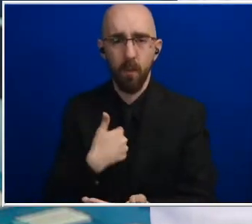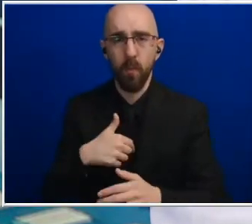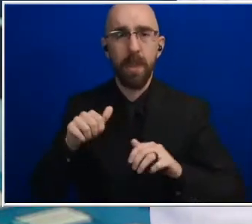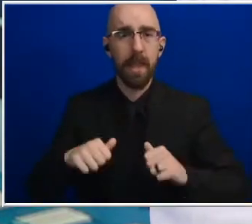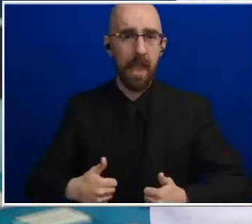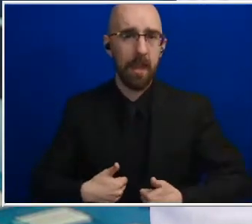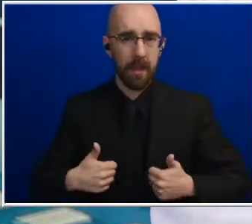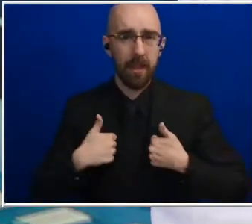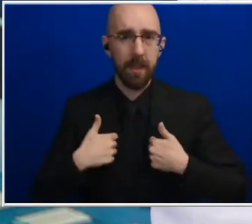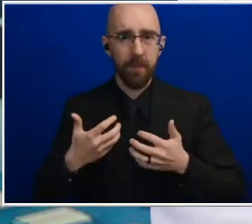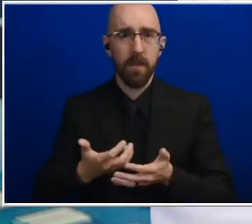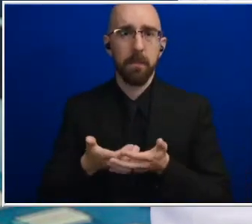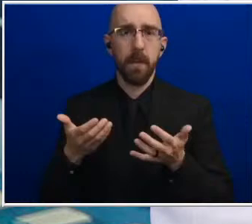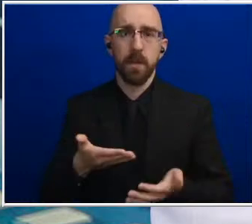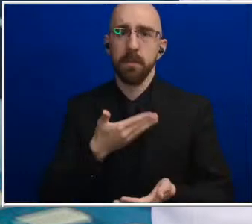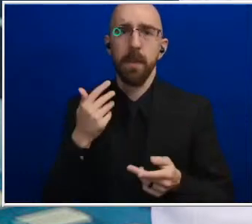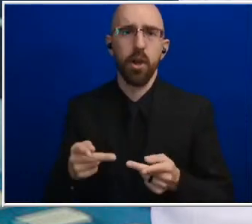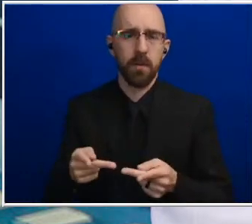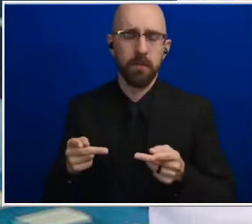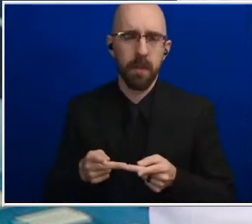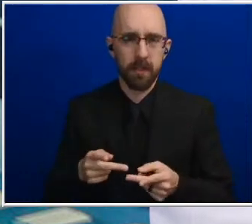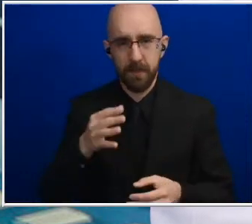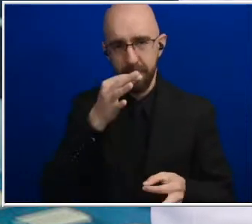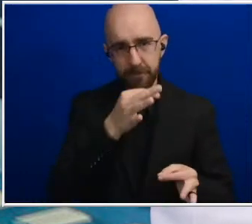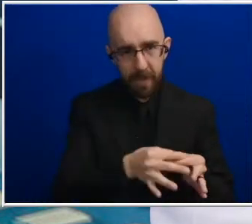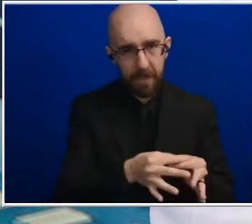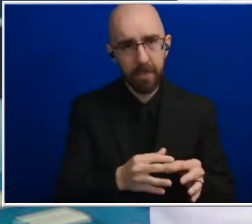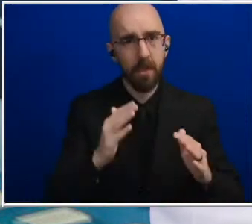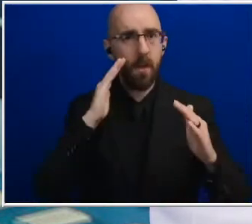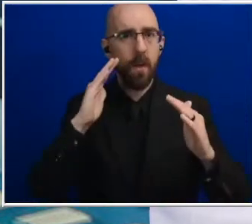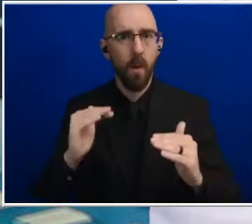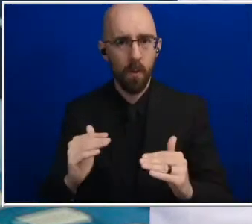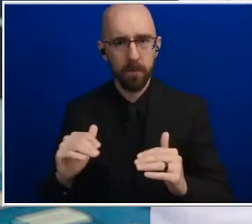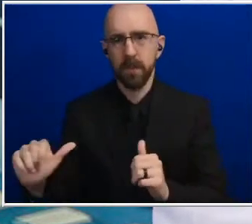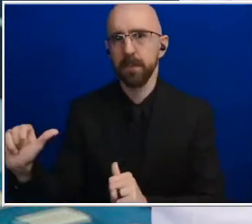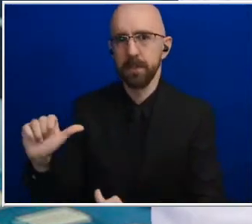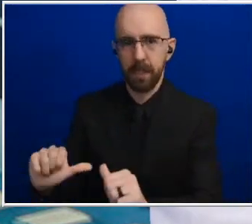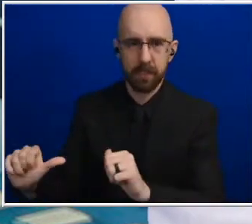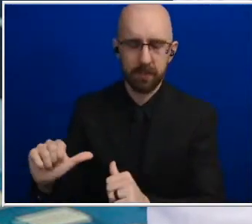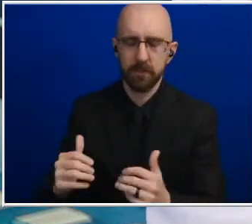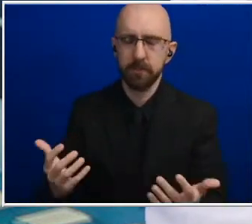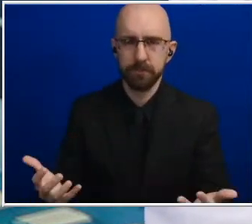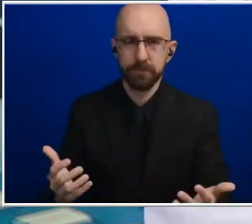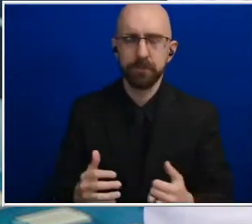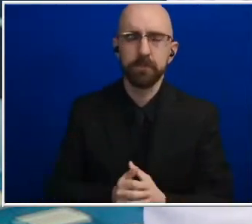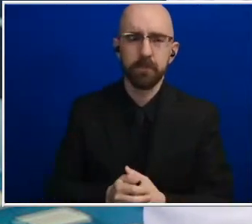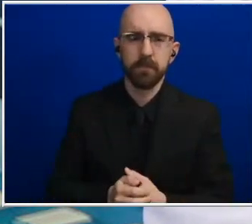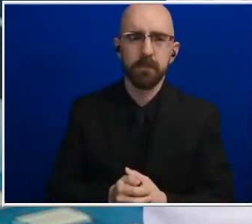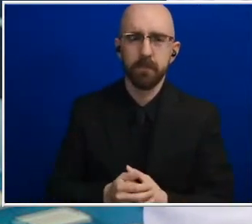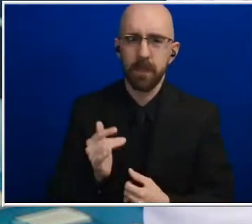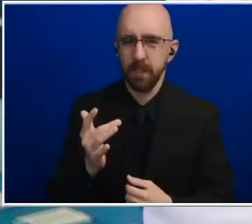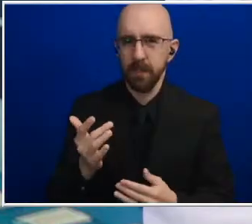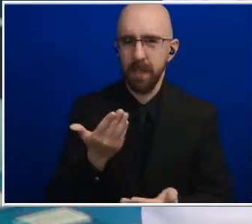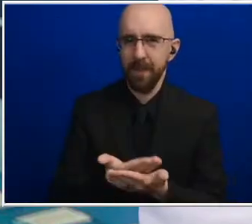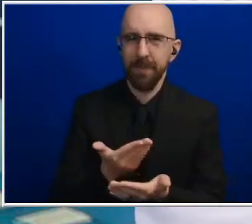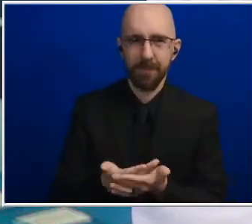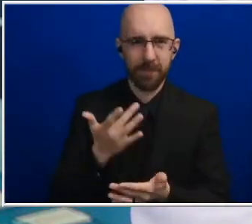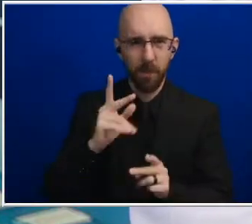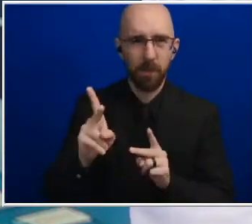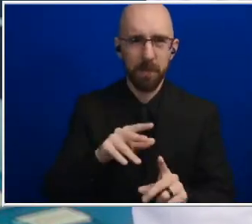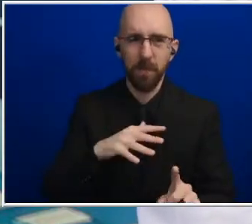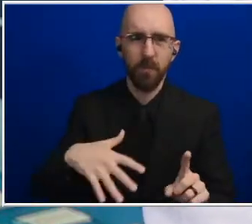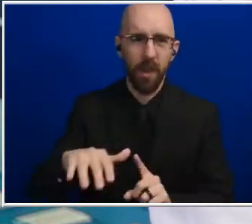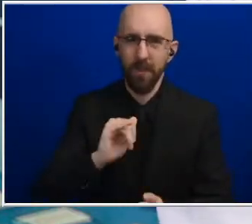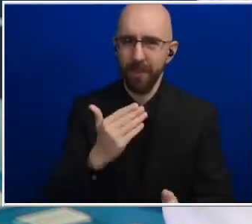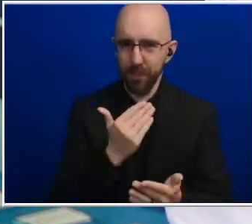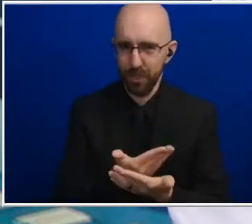better place. Faith, hope, science. And having some smart folks around you, you know what, that's a pretty good thing too. So